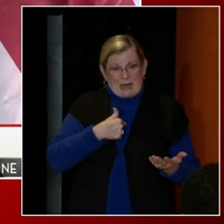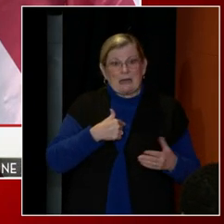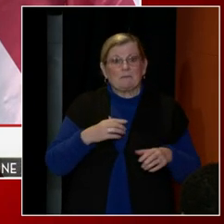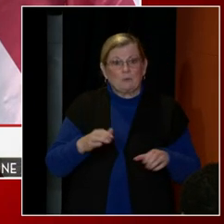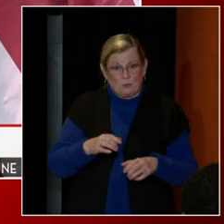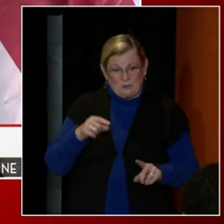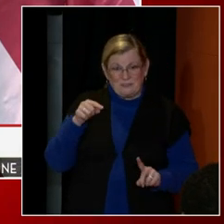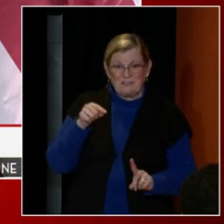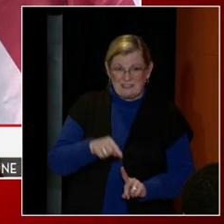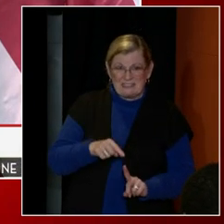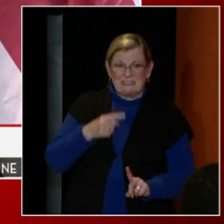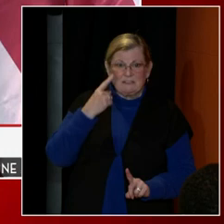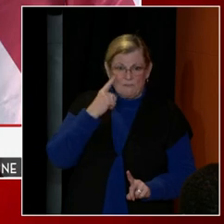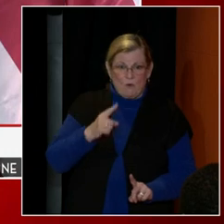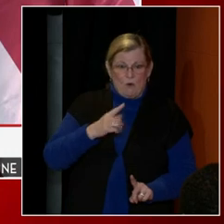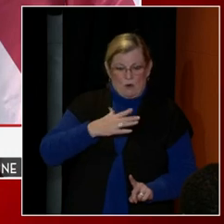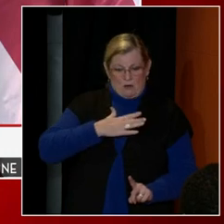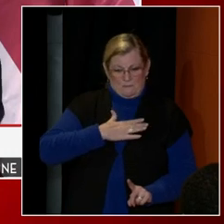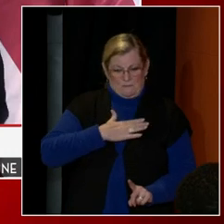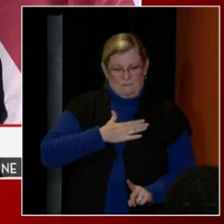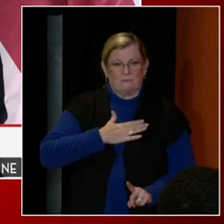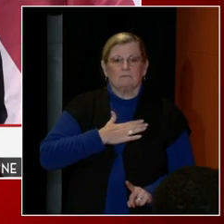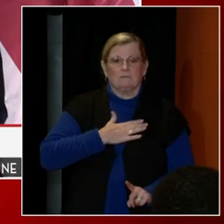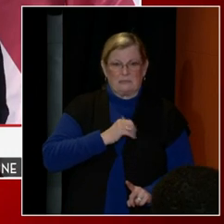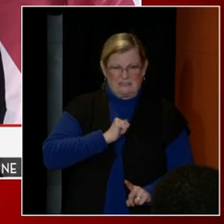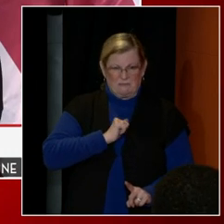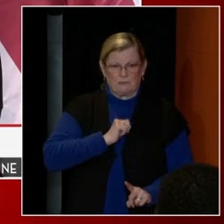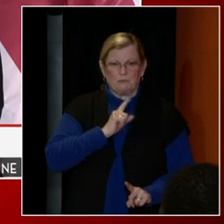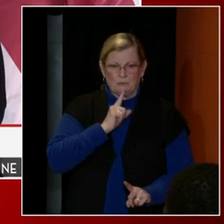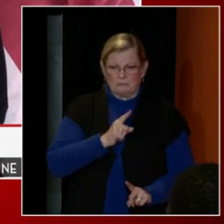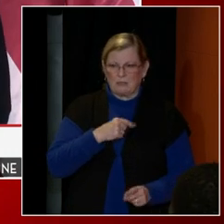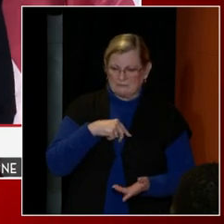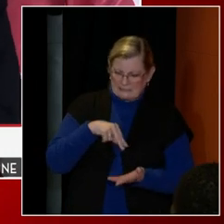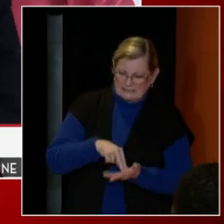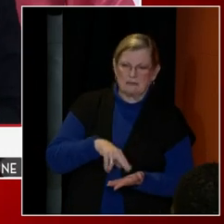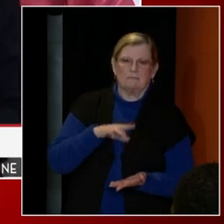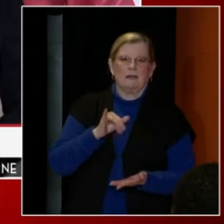was my truth, and I stand by that. So if I get a unicorn